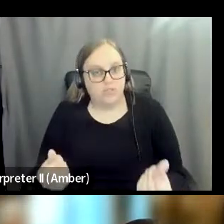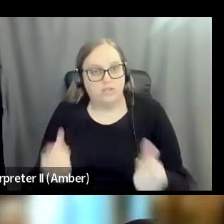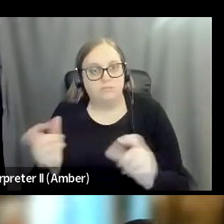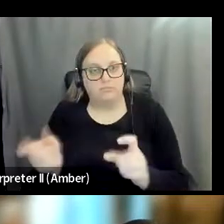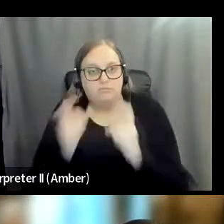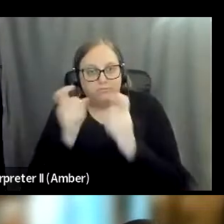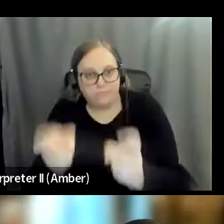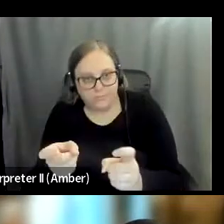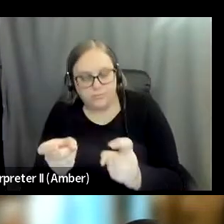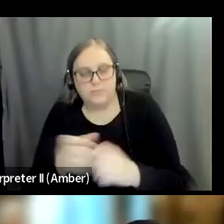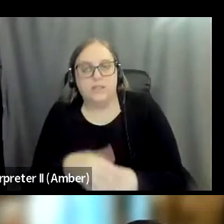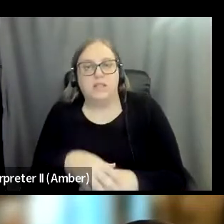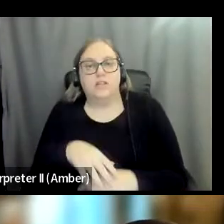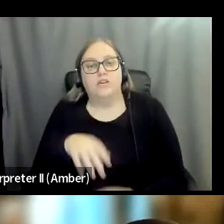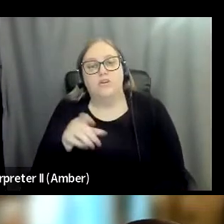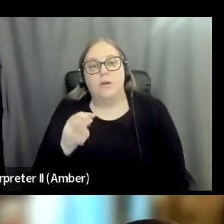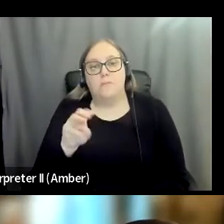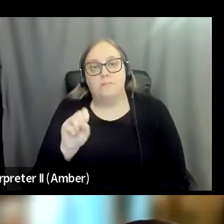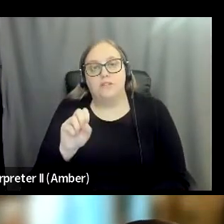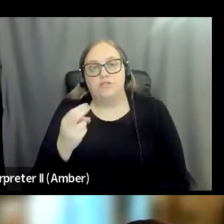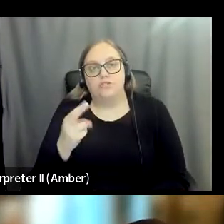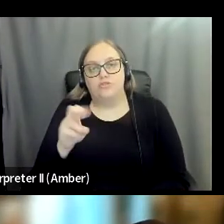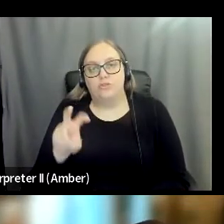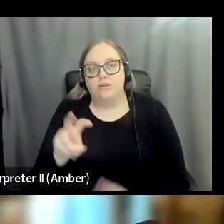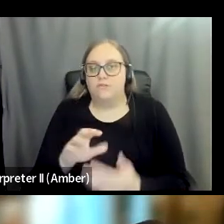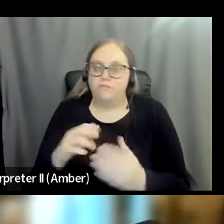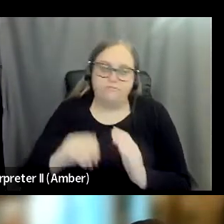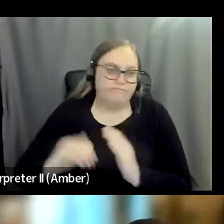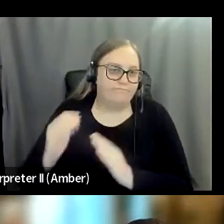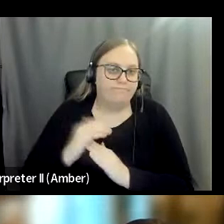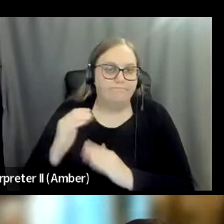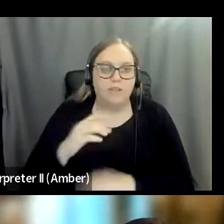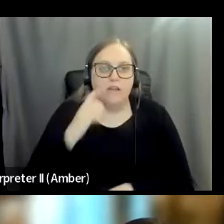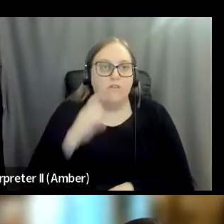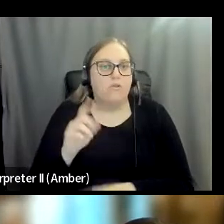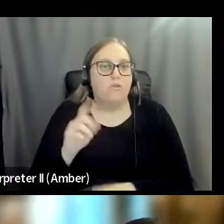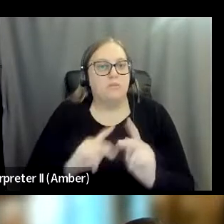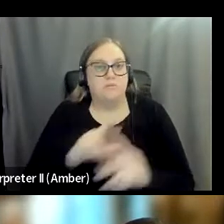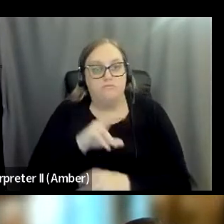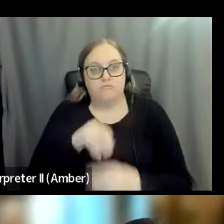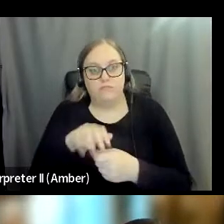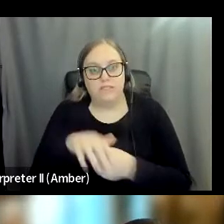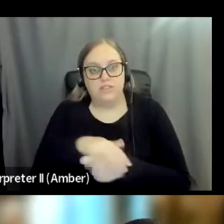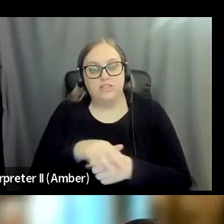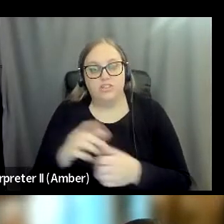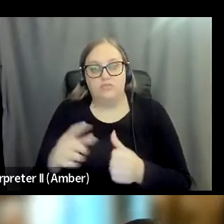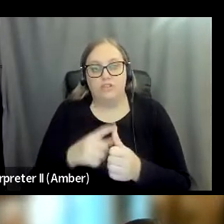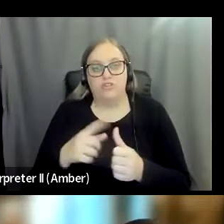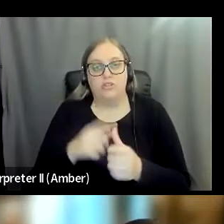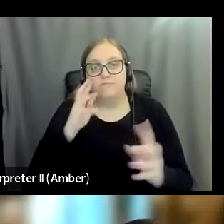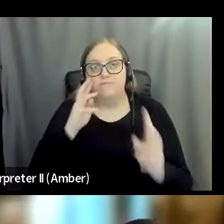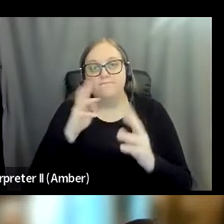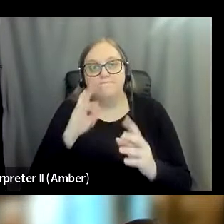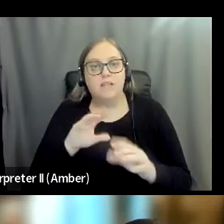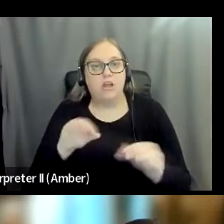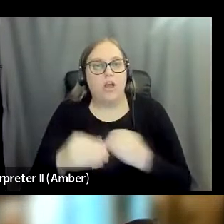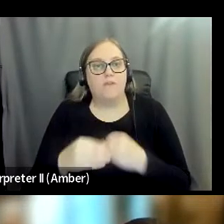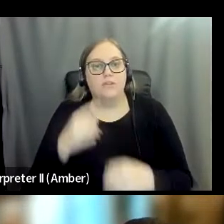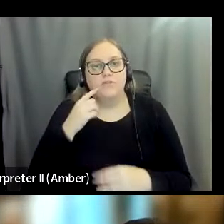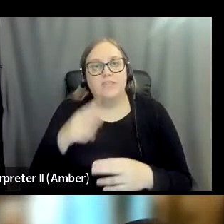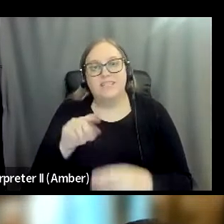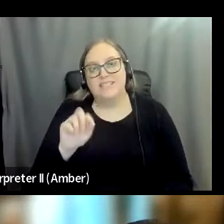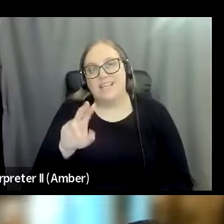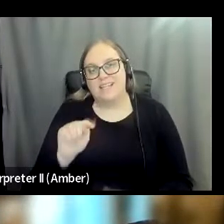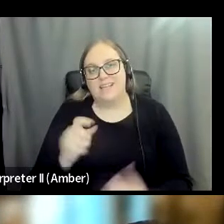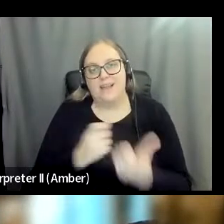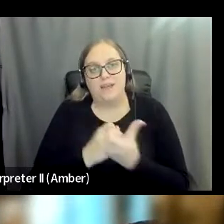introduced. Ms. Shreve has been a champion for tenants in the district since she originally created the Office of the Tenant Advocate as a temporary